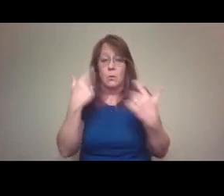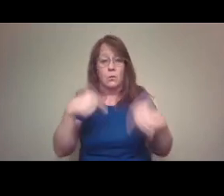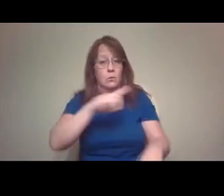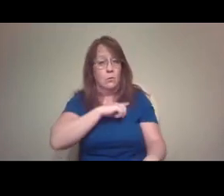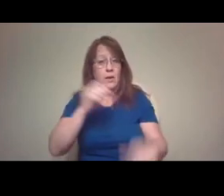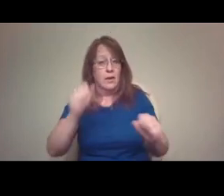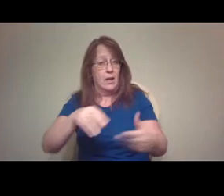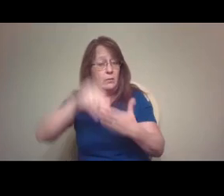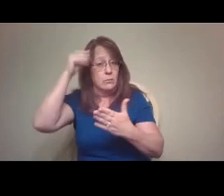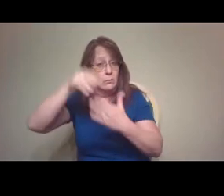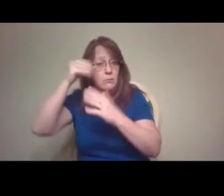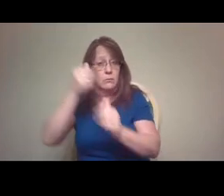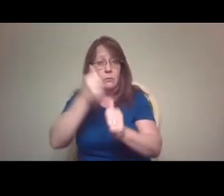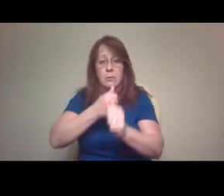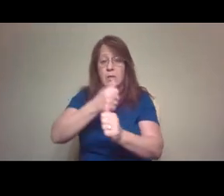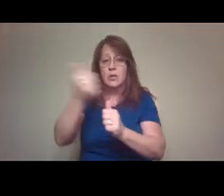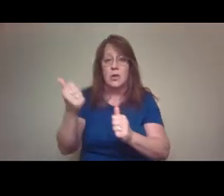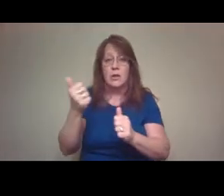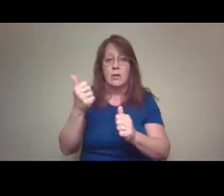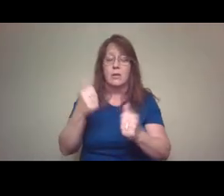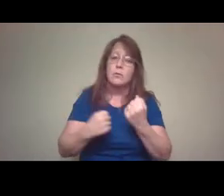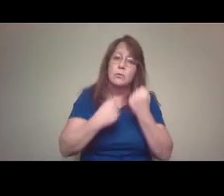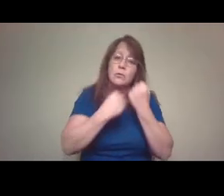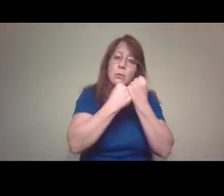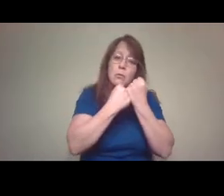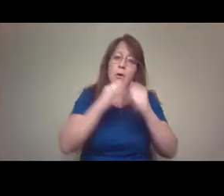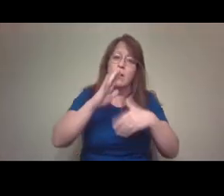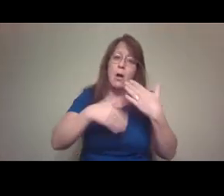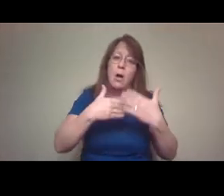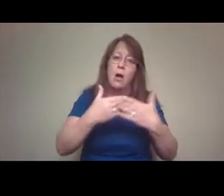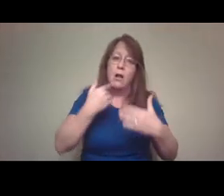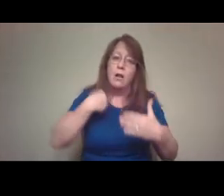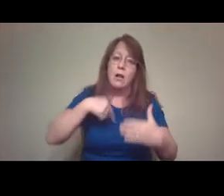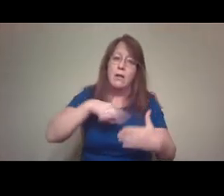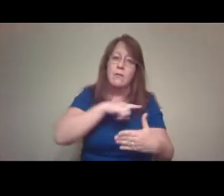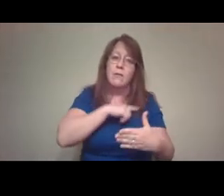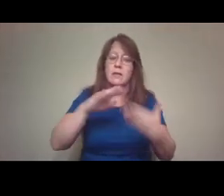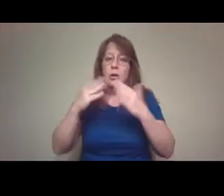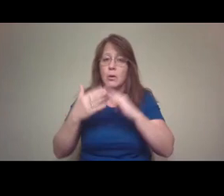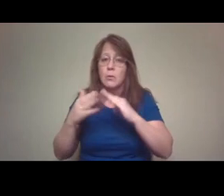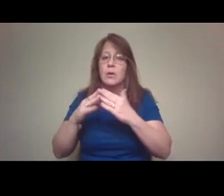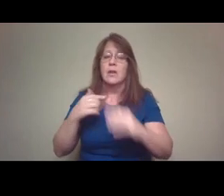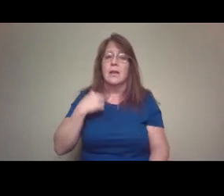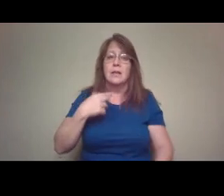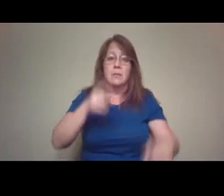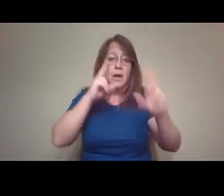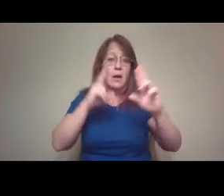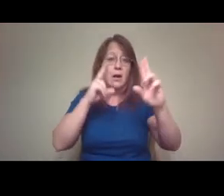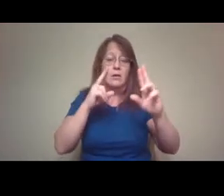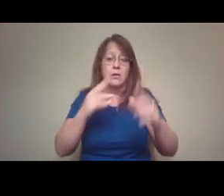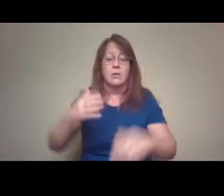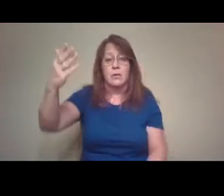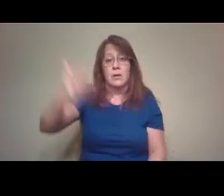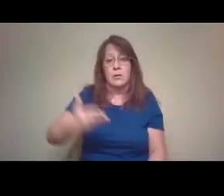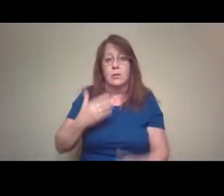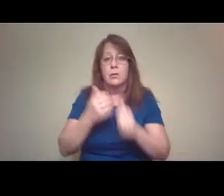steps needed to support our students, families, and our community. It is my honor to introduce our Superintendent of